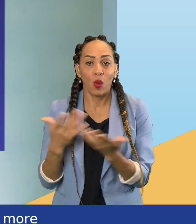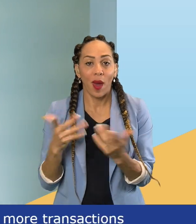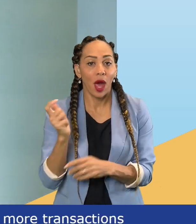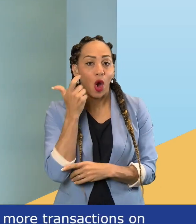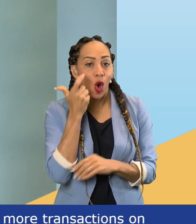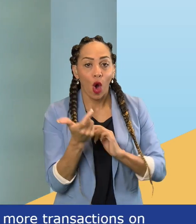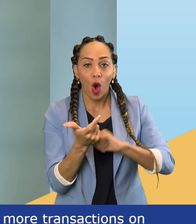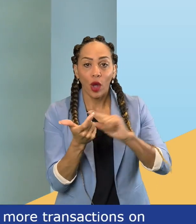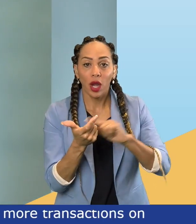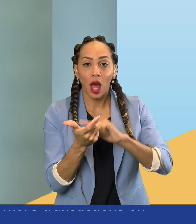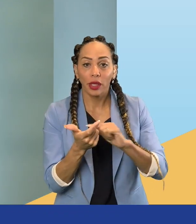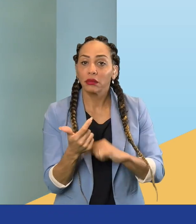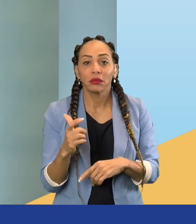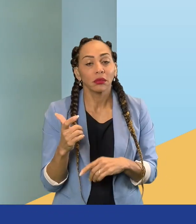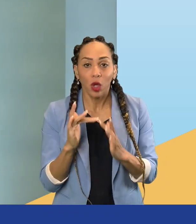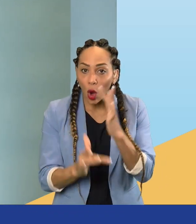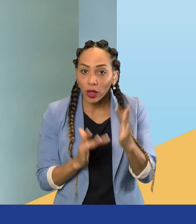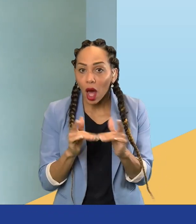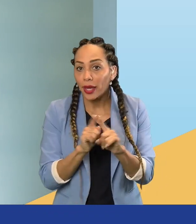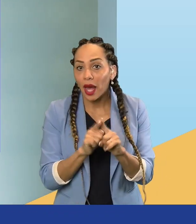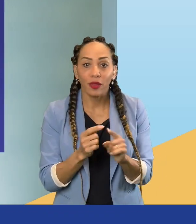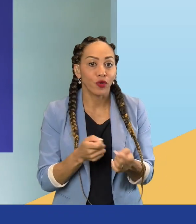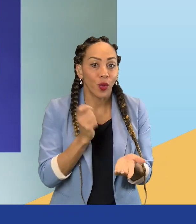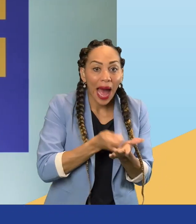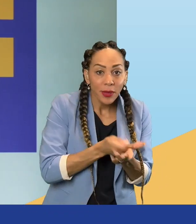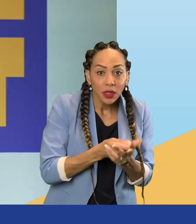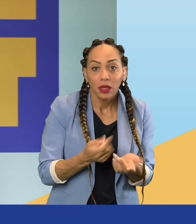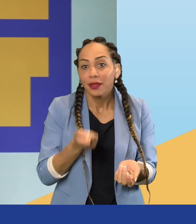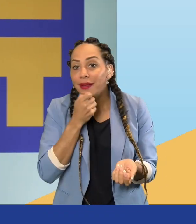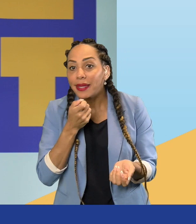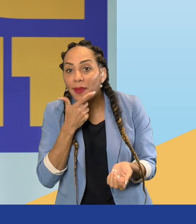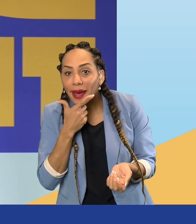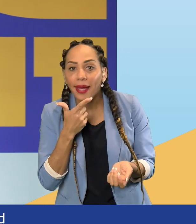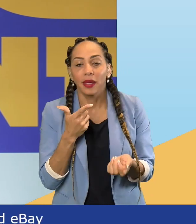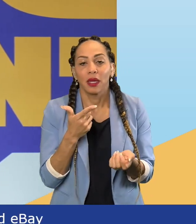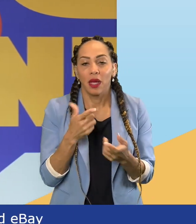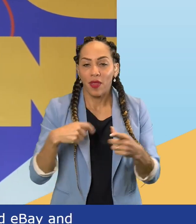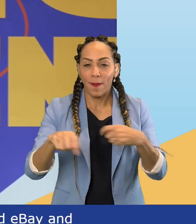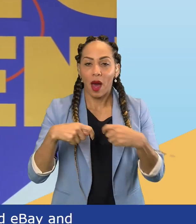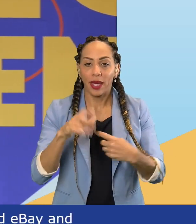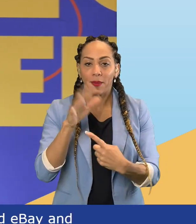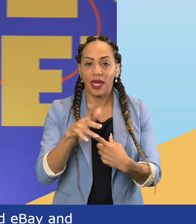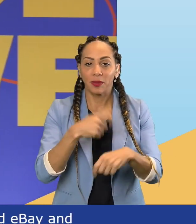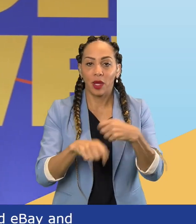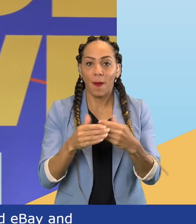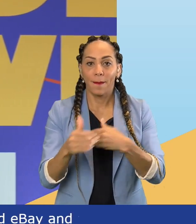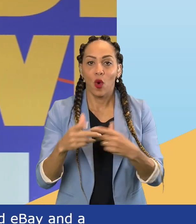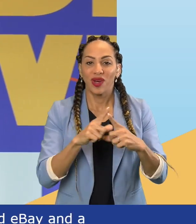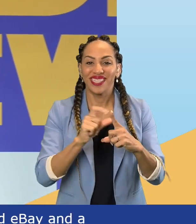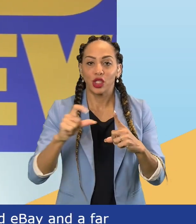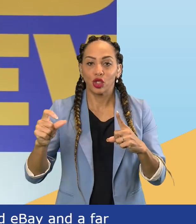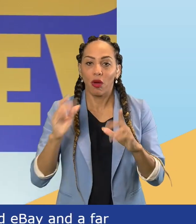with Amazon and eBay. And I think we'll see a far more digital marketplace. And lastly, we are expecting to see more